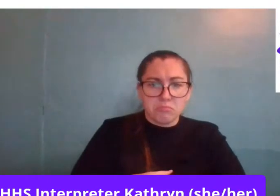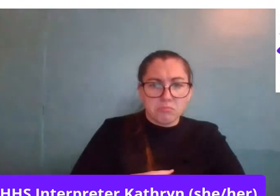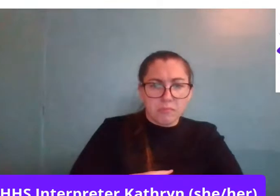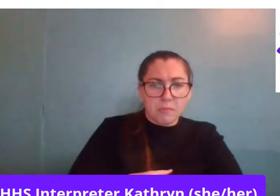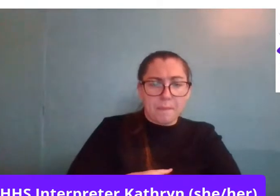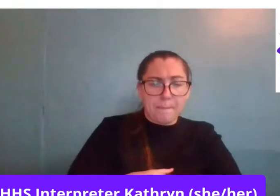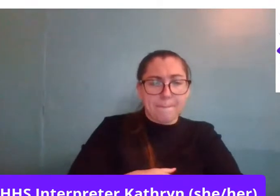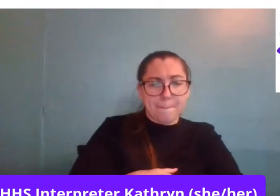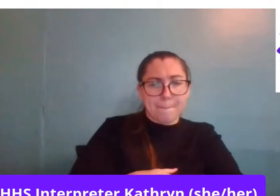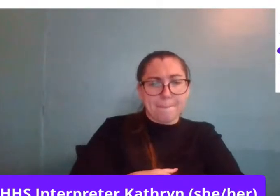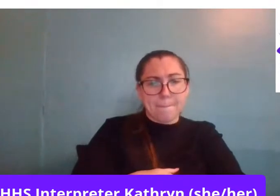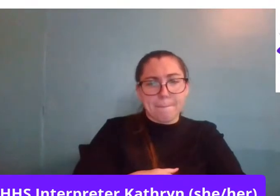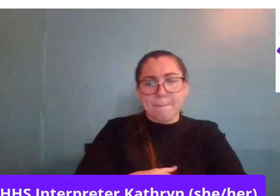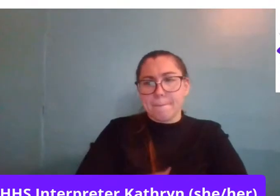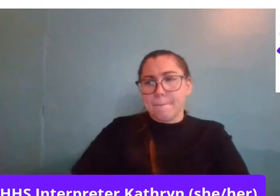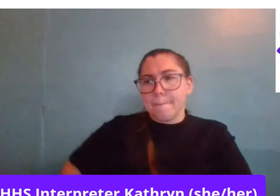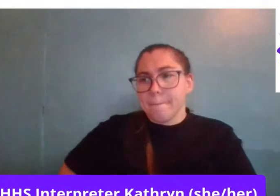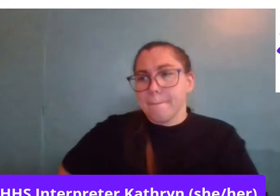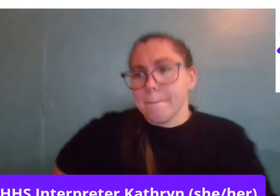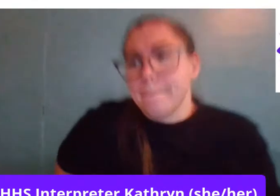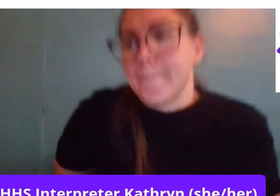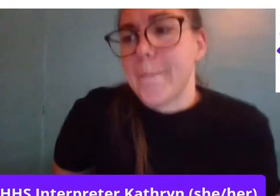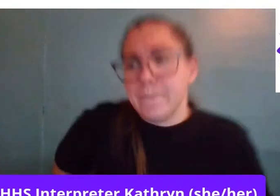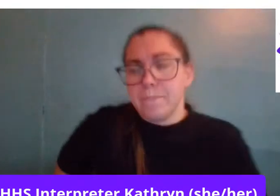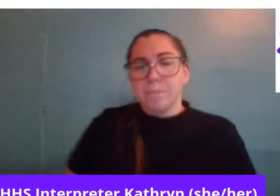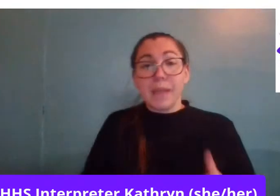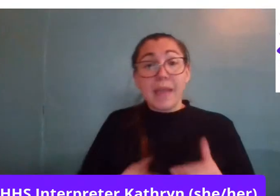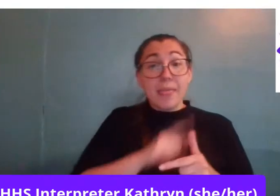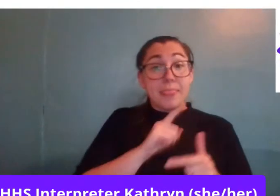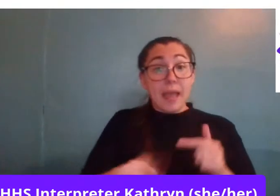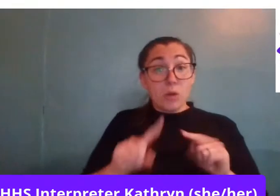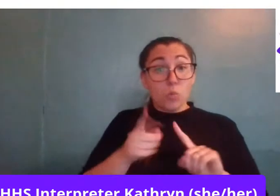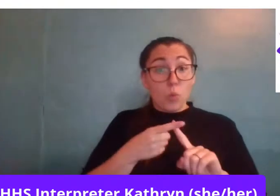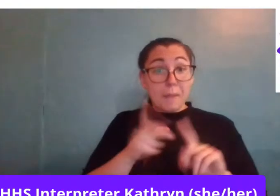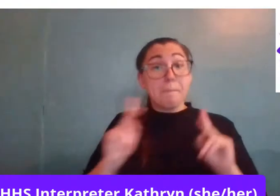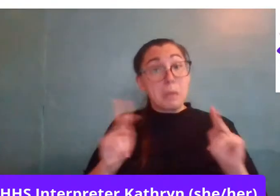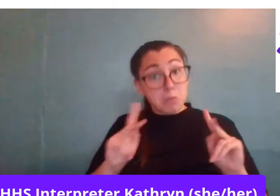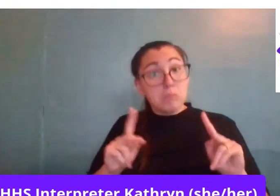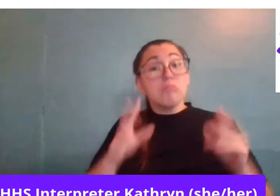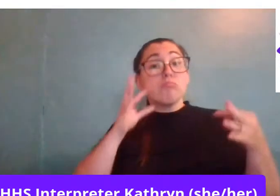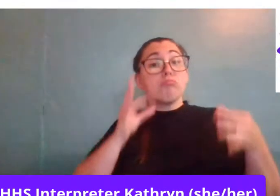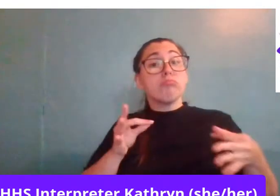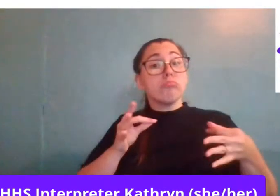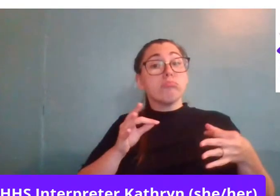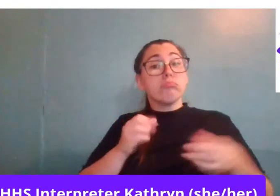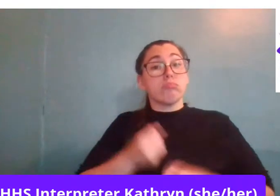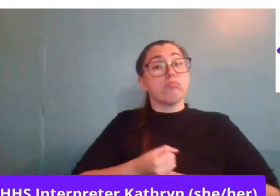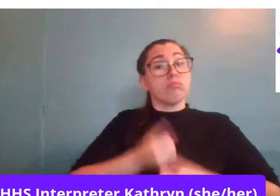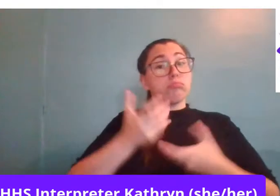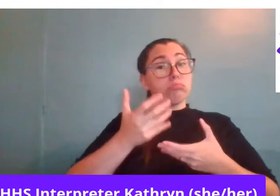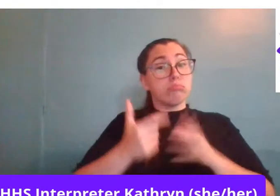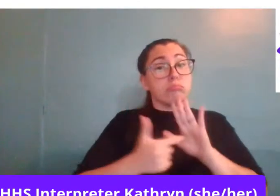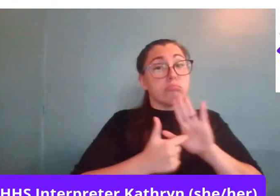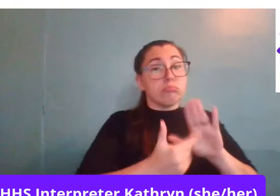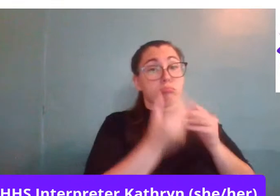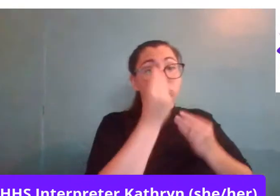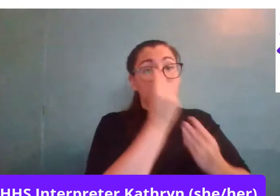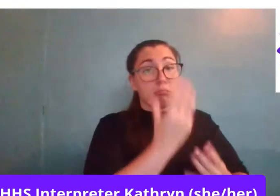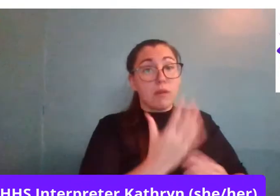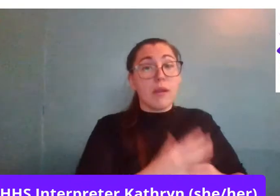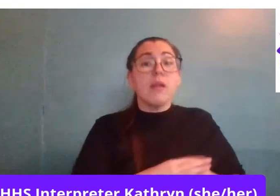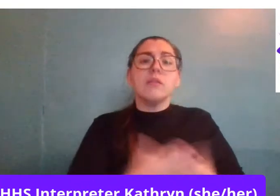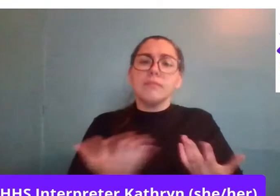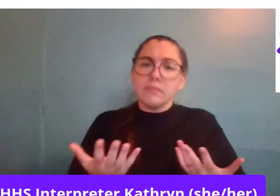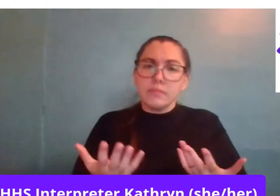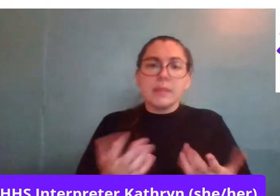then when people do choose to disclose, for us, it's, asking